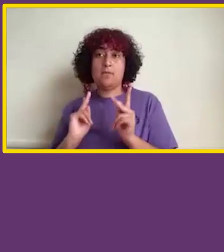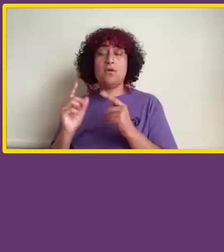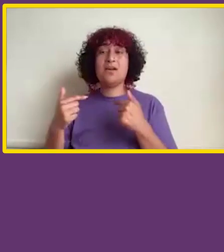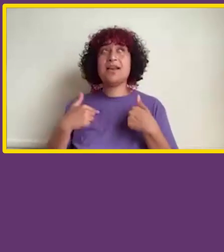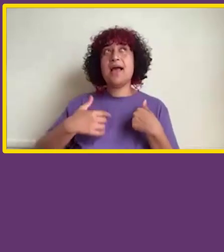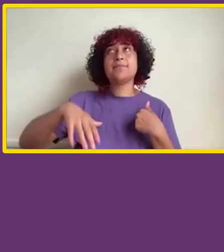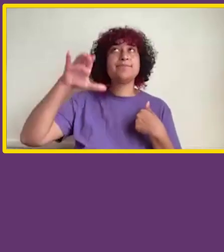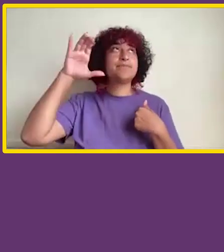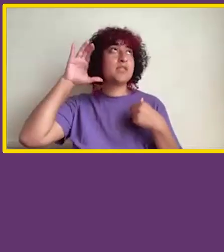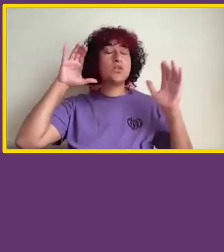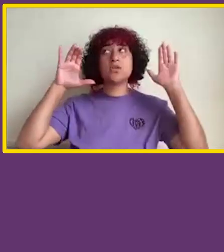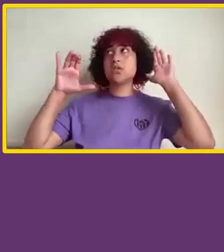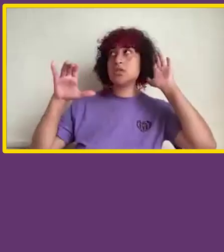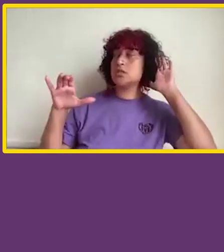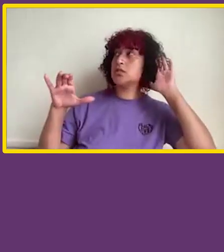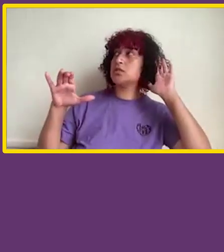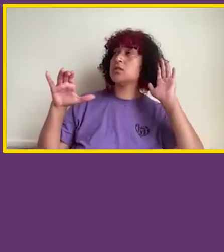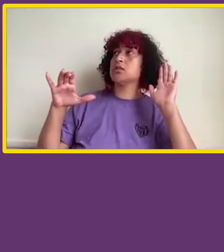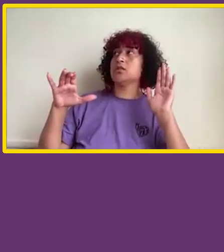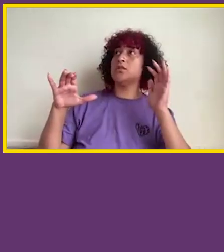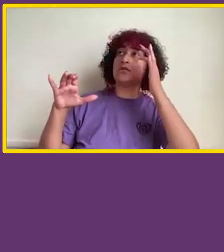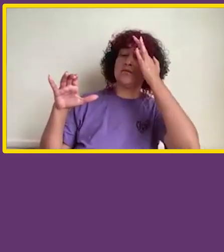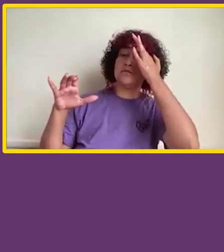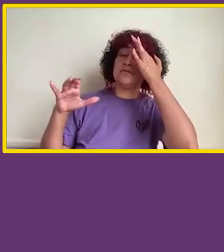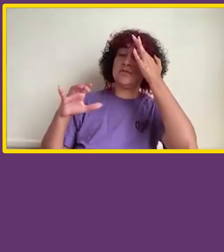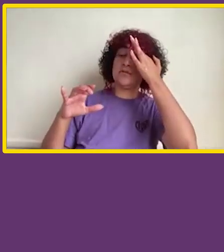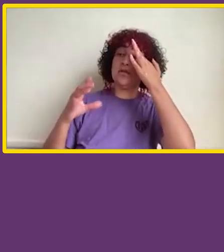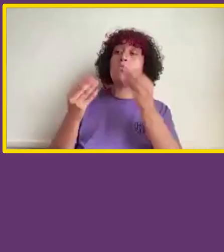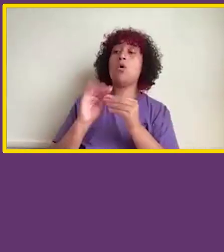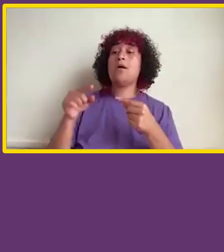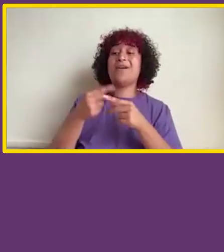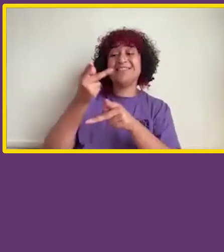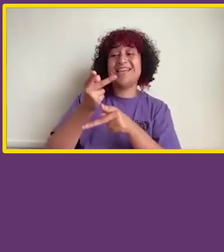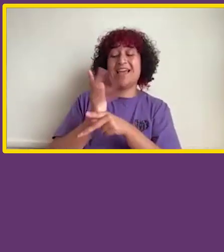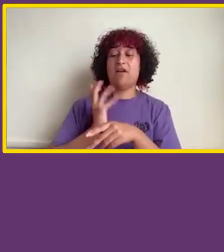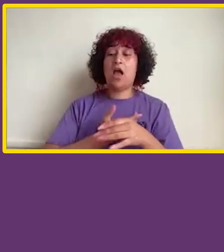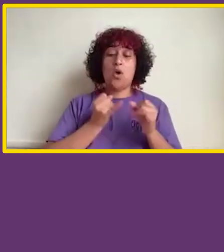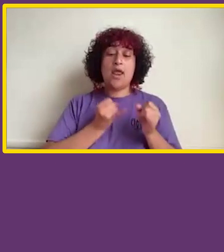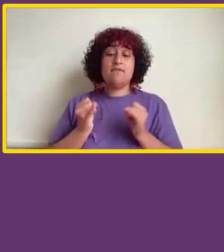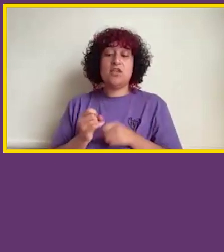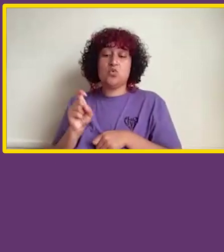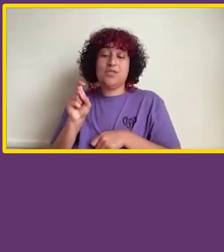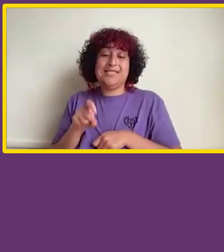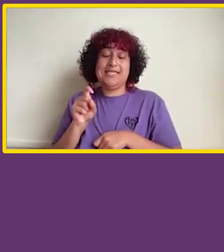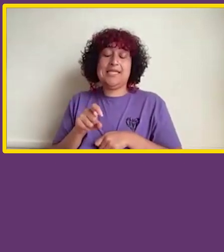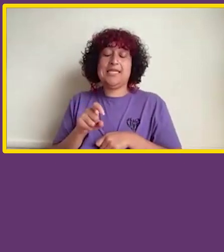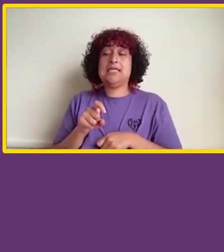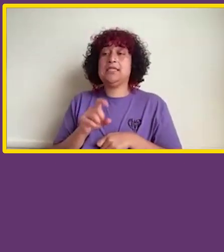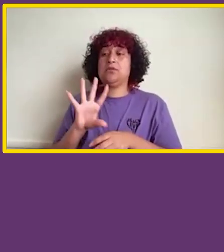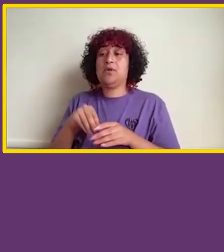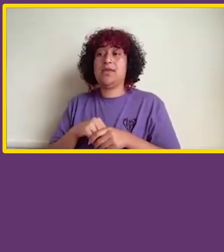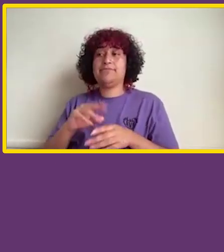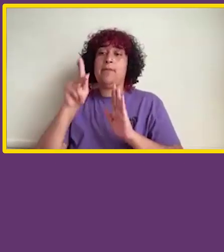hearing us say that it's about taking care of our individual needs as well as the policy